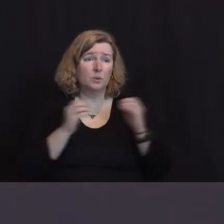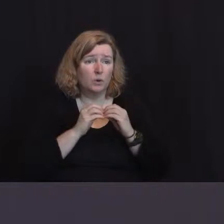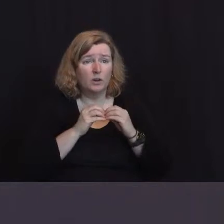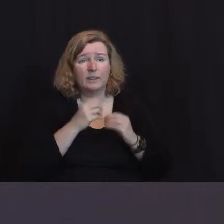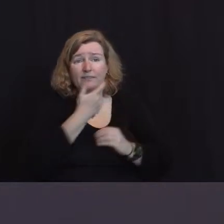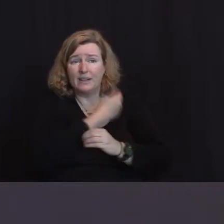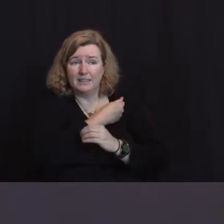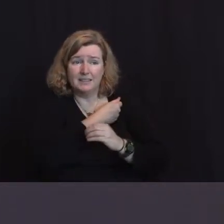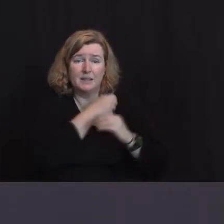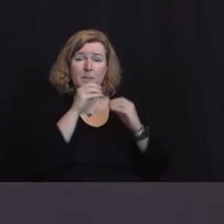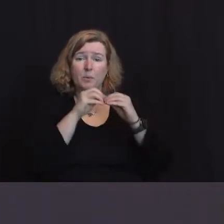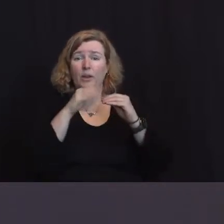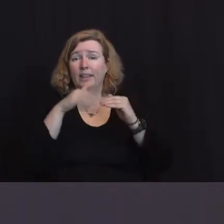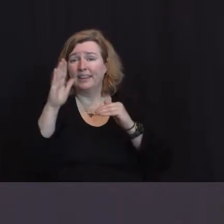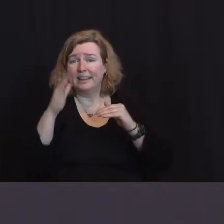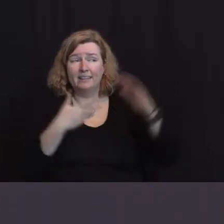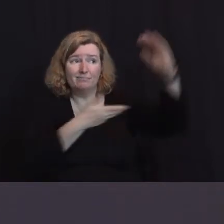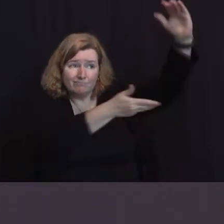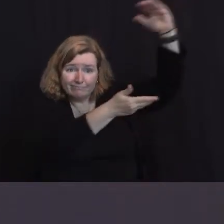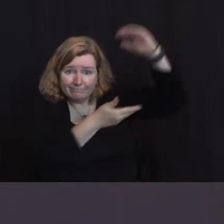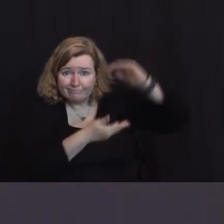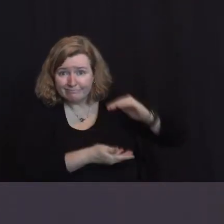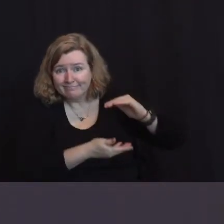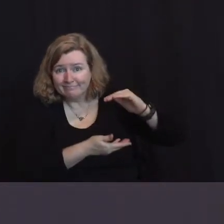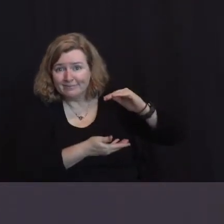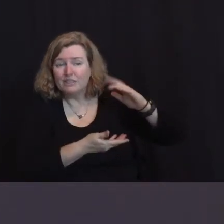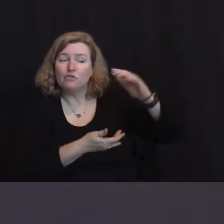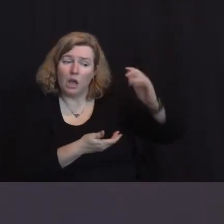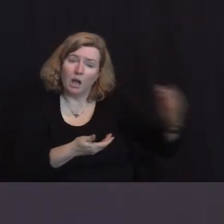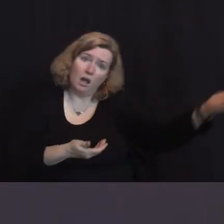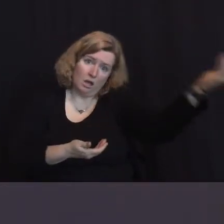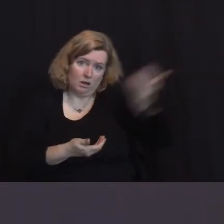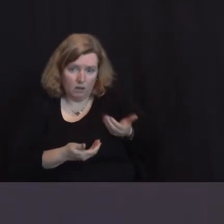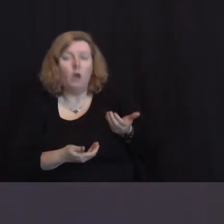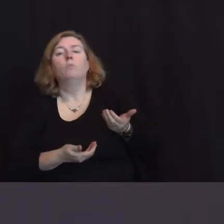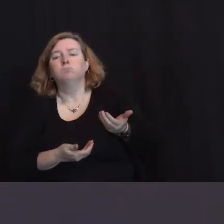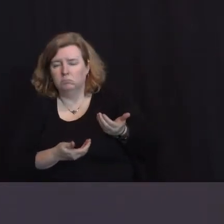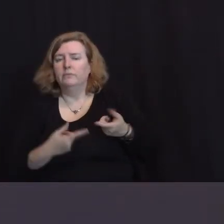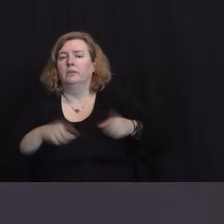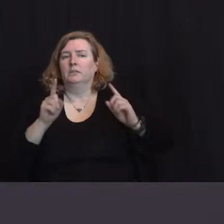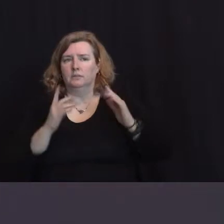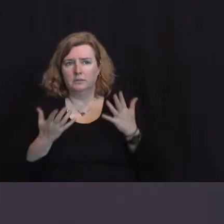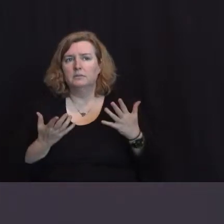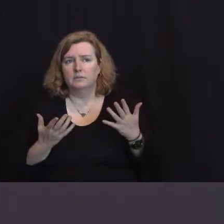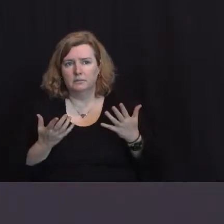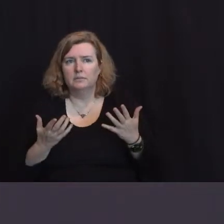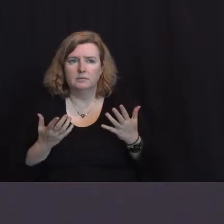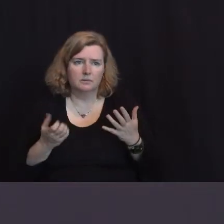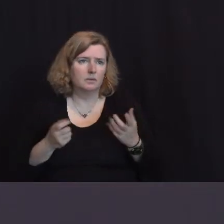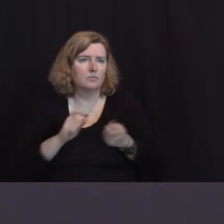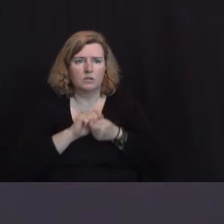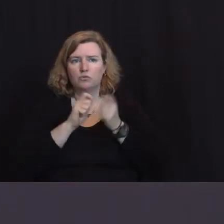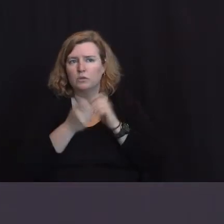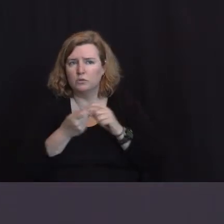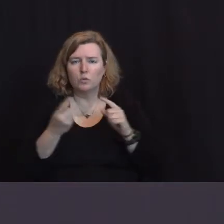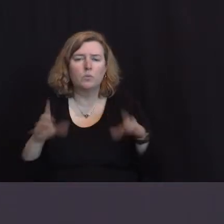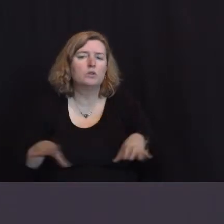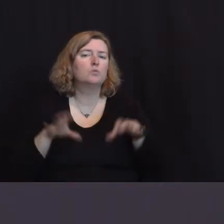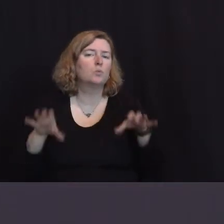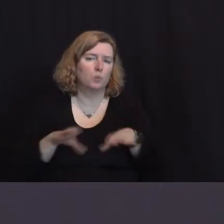would require us to shift strategy and to be very offensive getting into